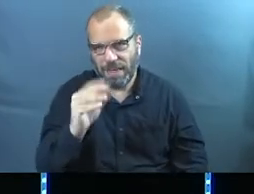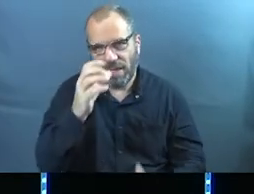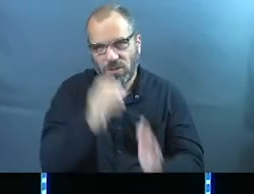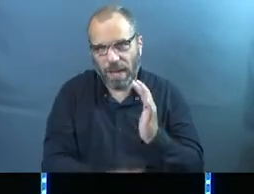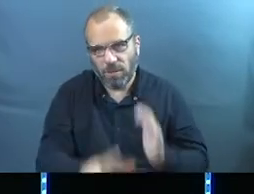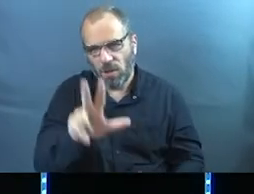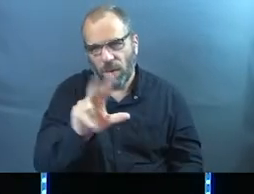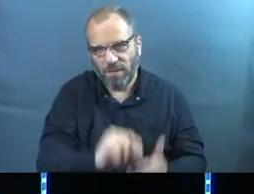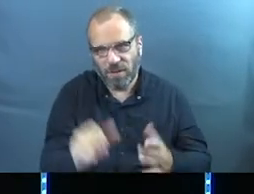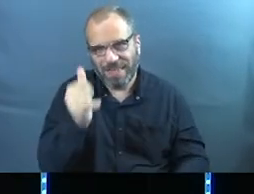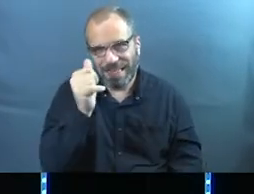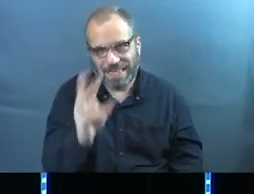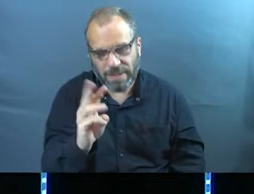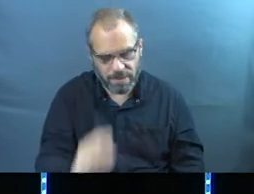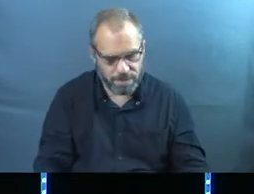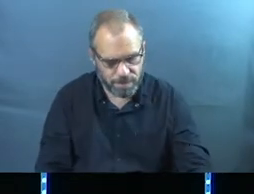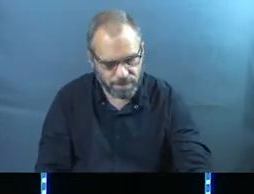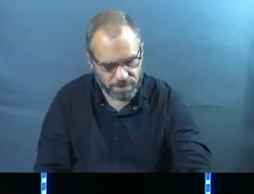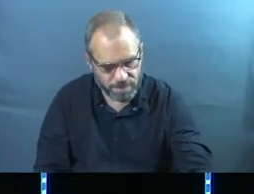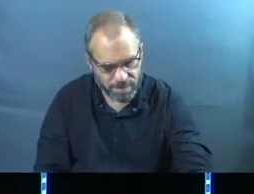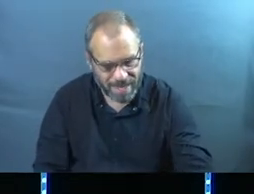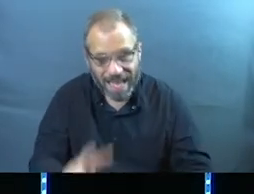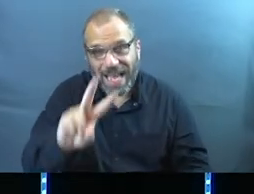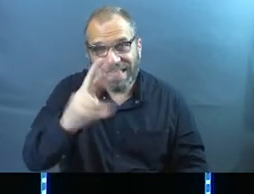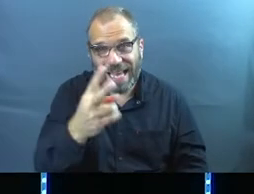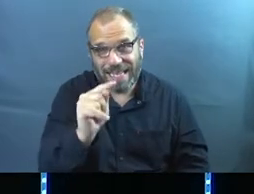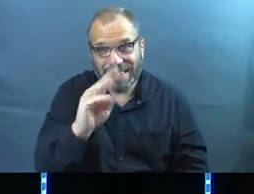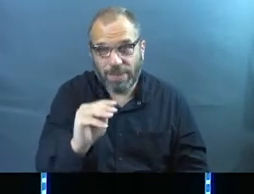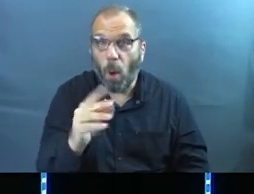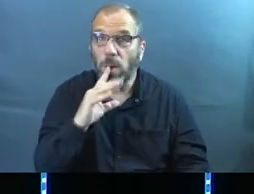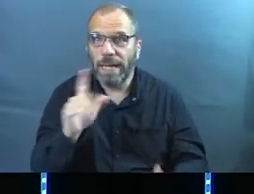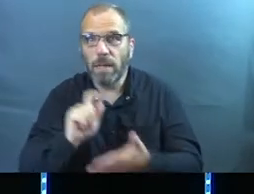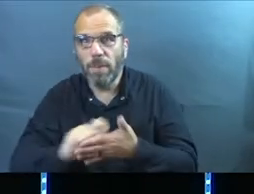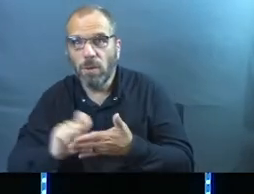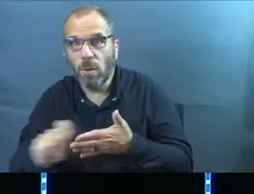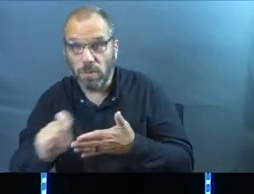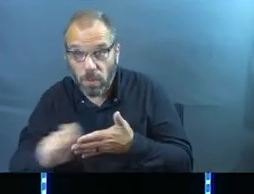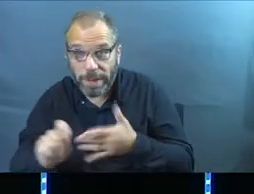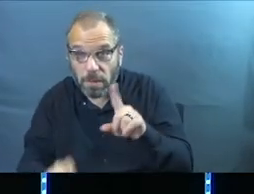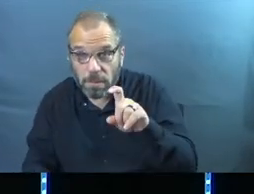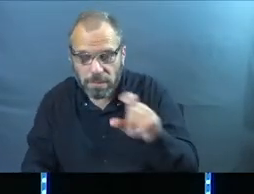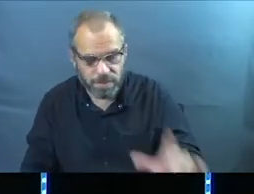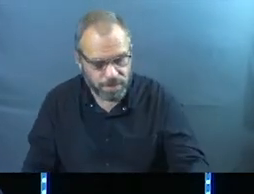3:16. And again, you should be taking notes by now. Have I mentioned notes yet?